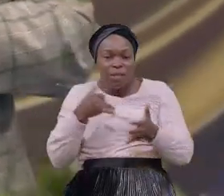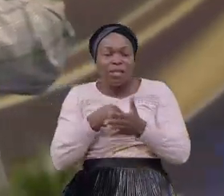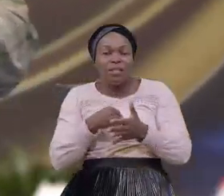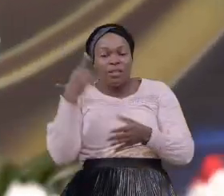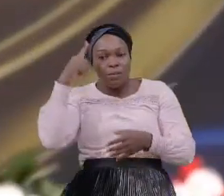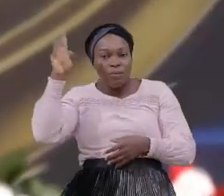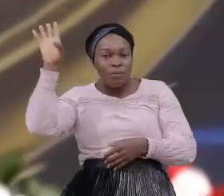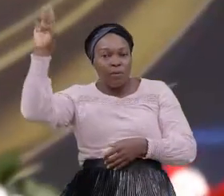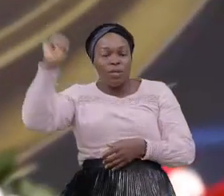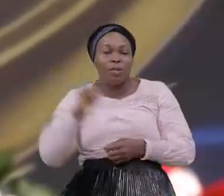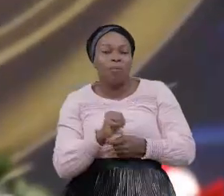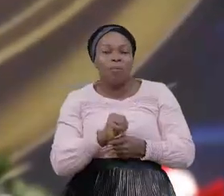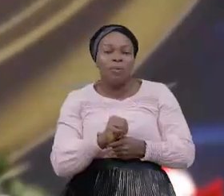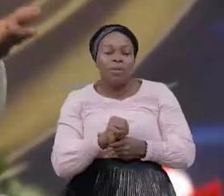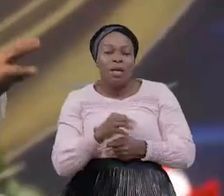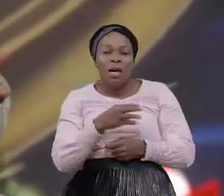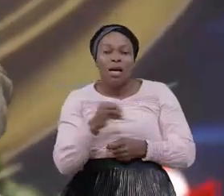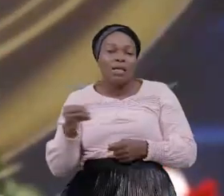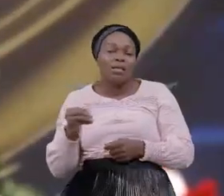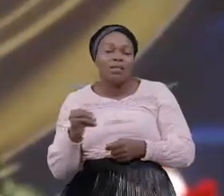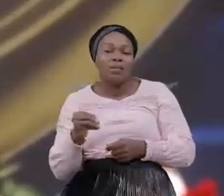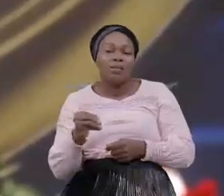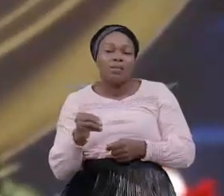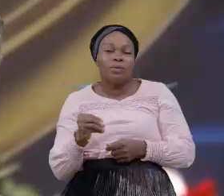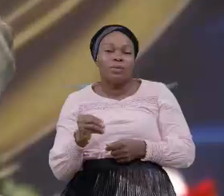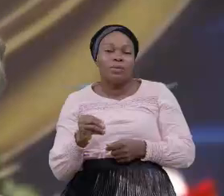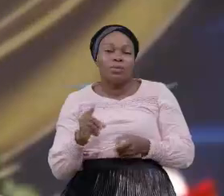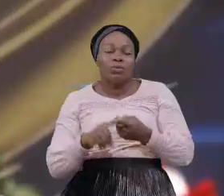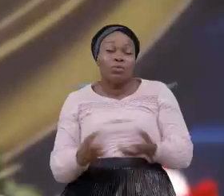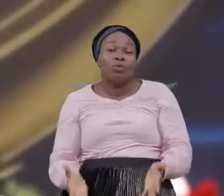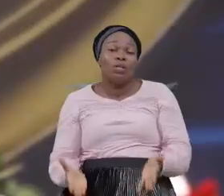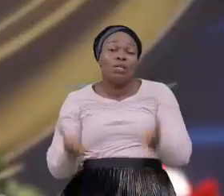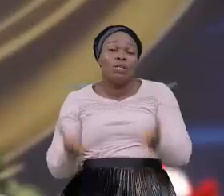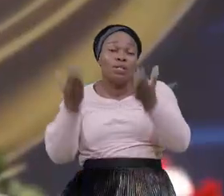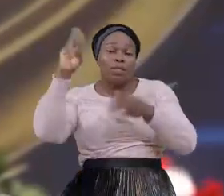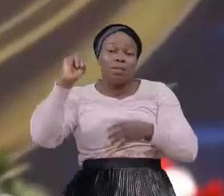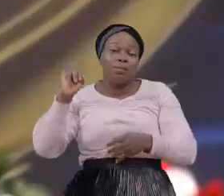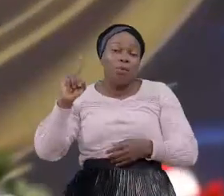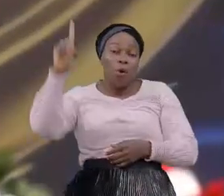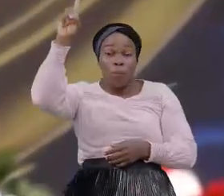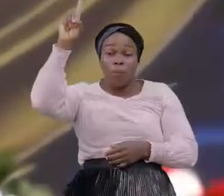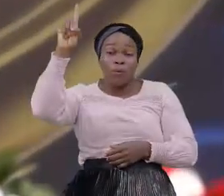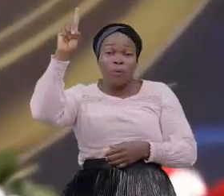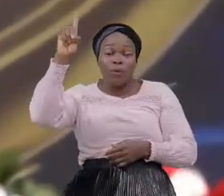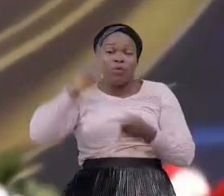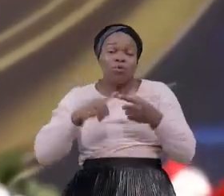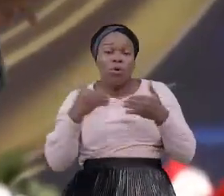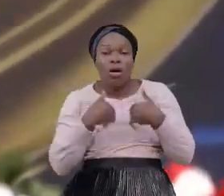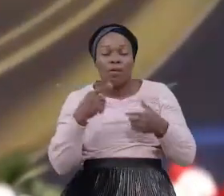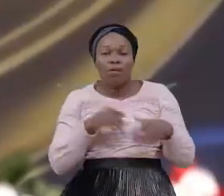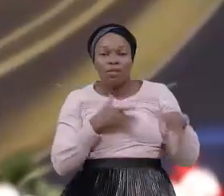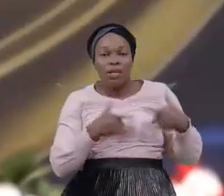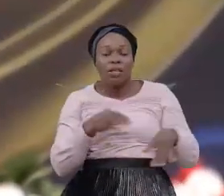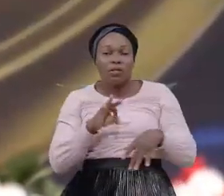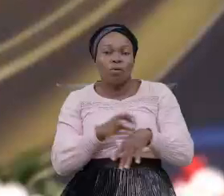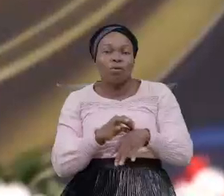his skin and I lift him up. That's having the heart of flesh. It's not a